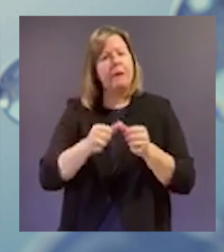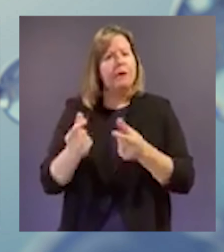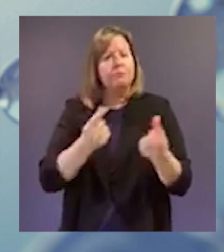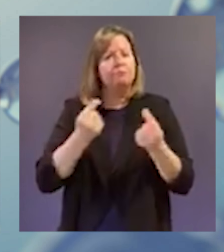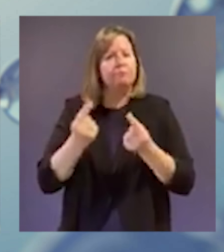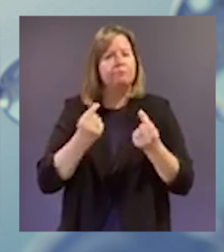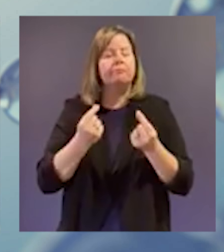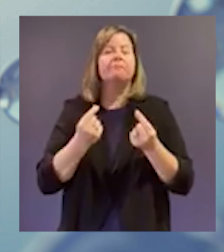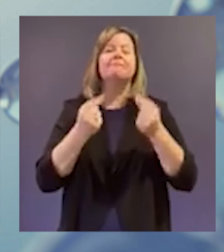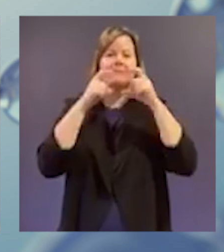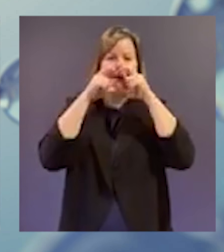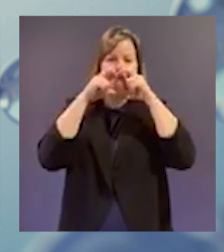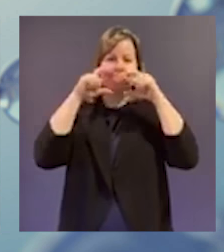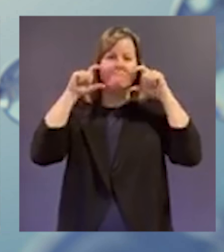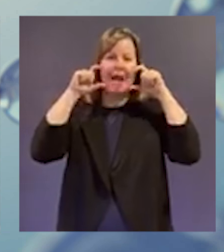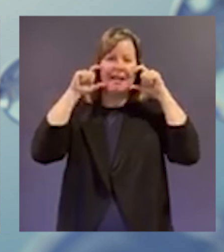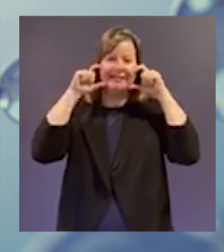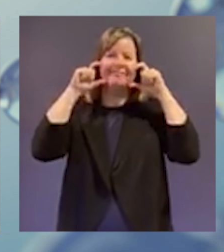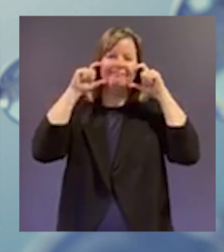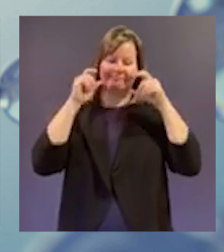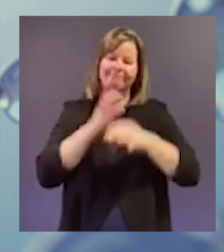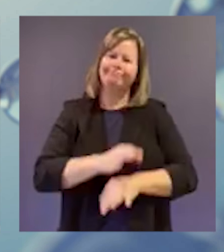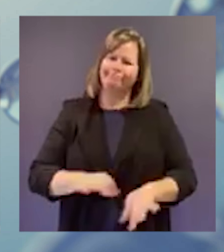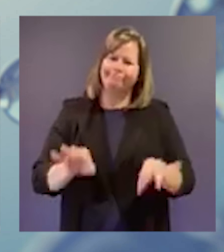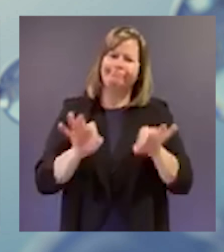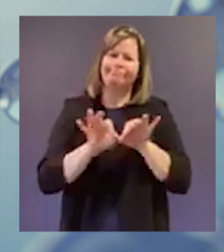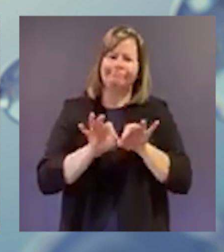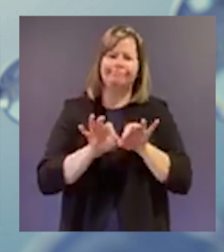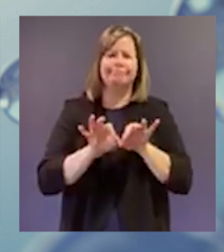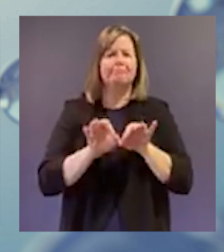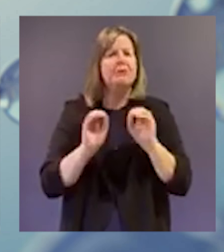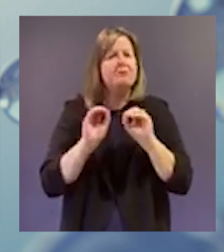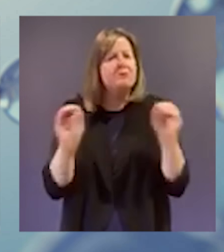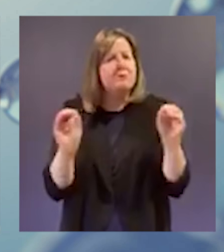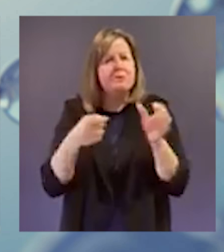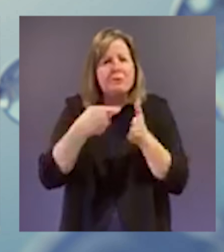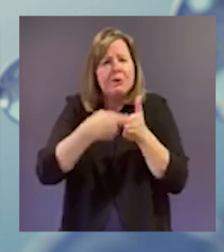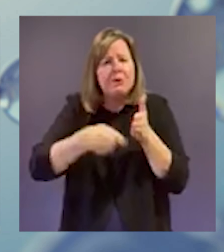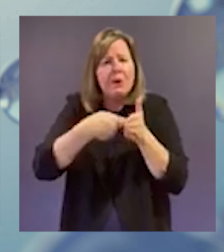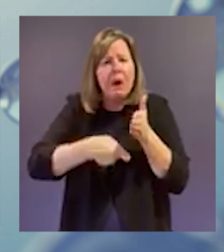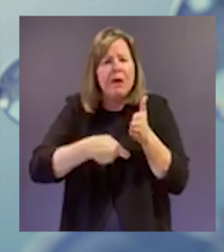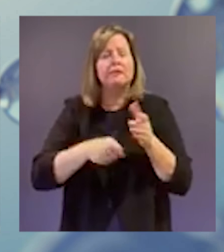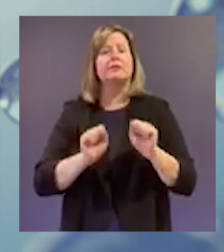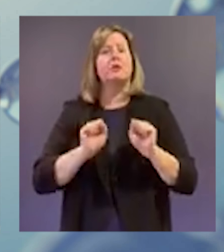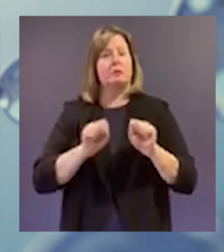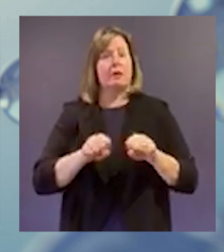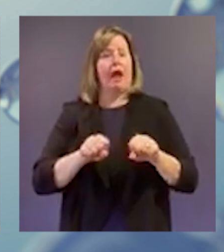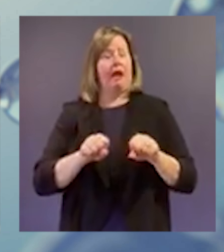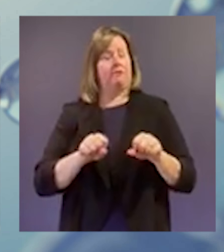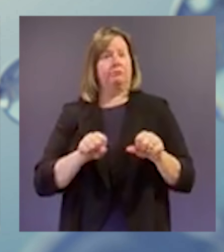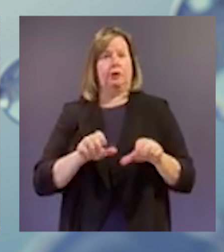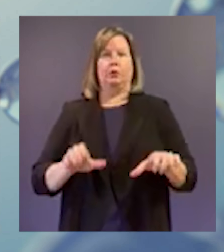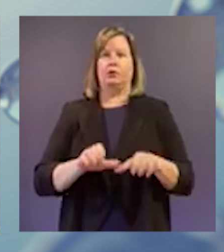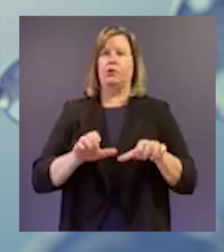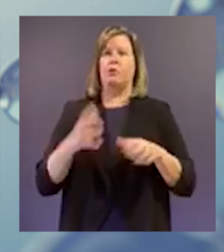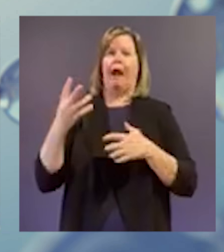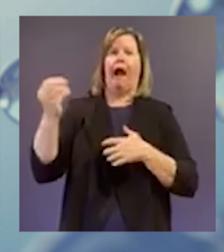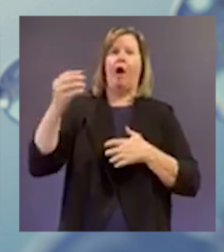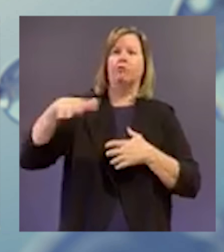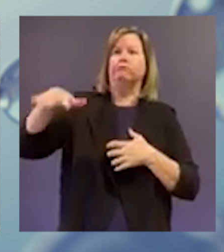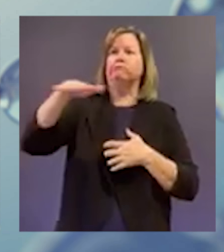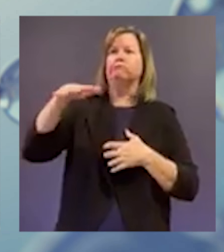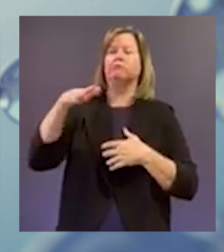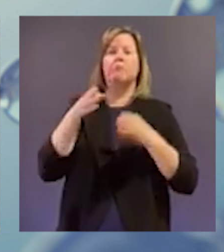want to mention masks. Such an easy thing, such a low-cost thing that everyone can do. Wearing a mask when you're going into public,